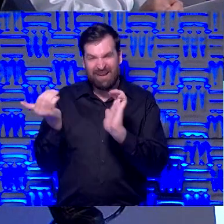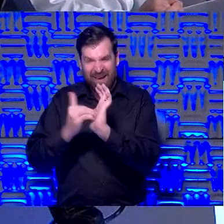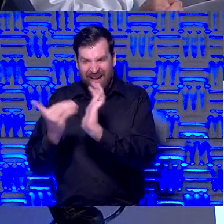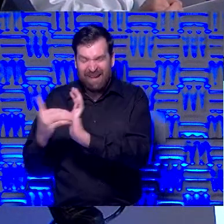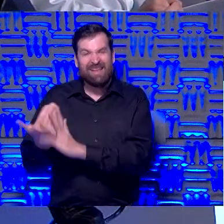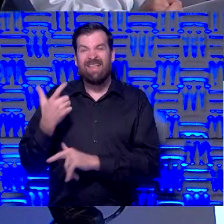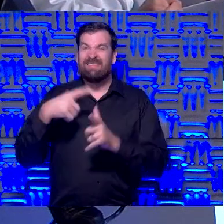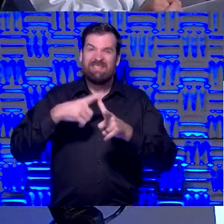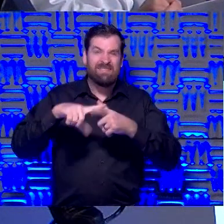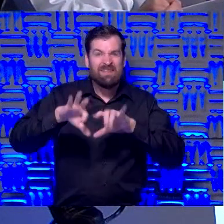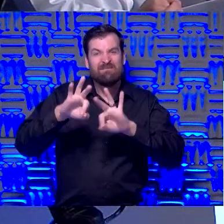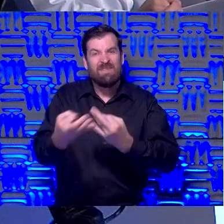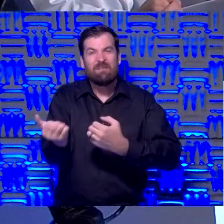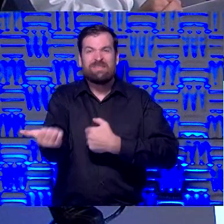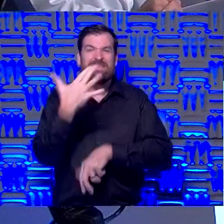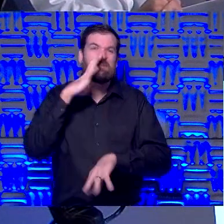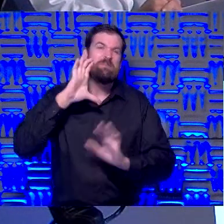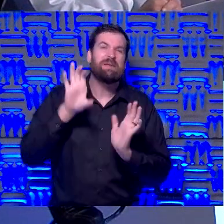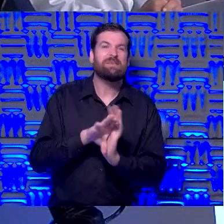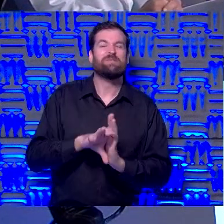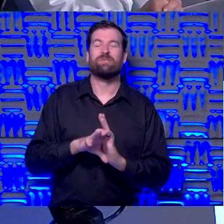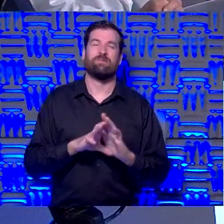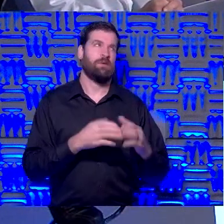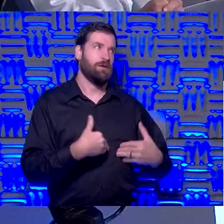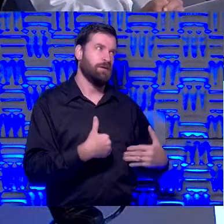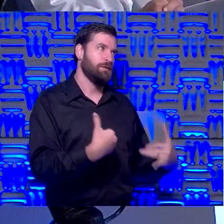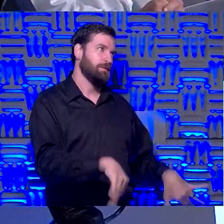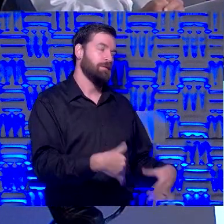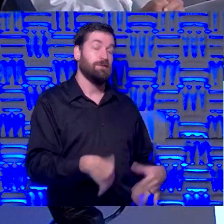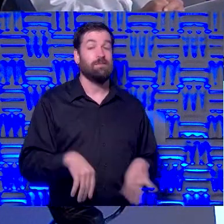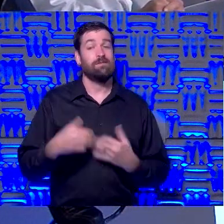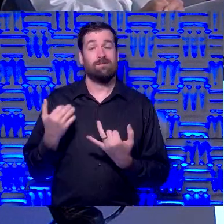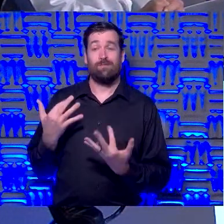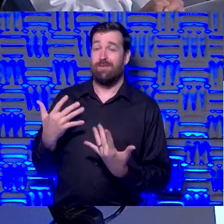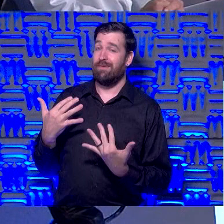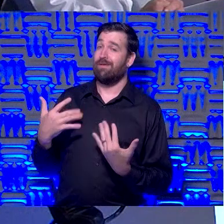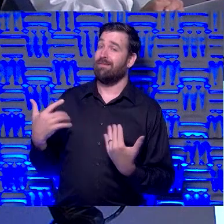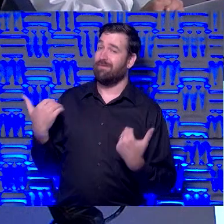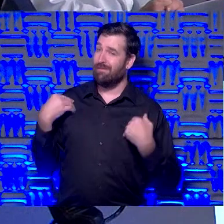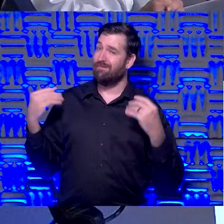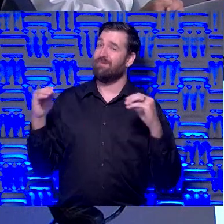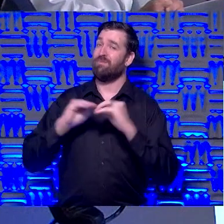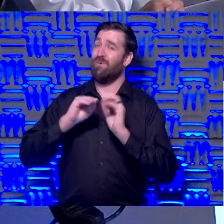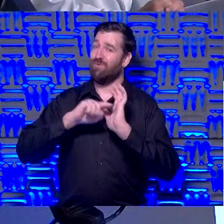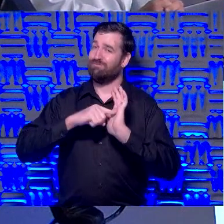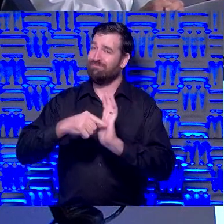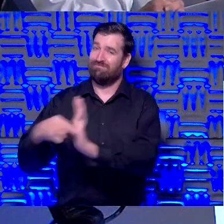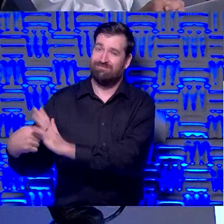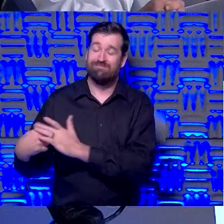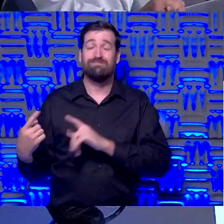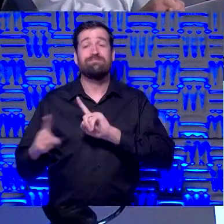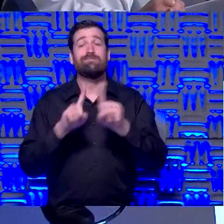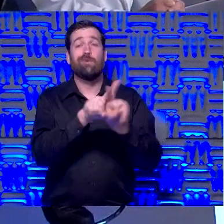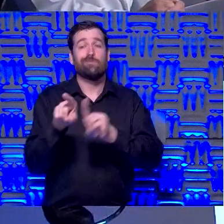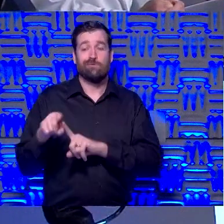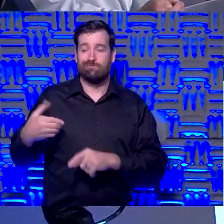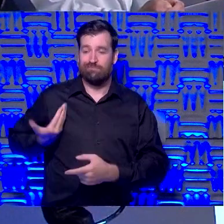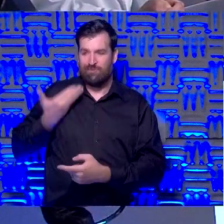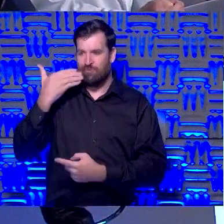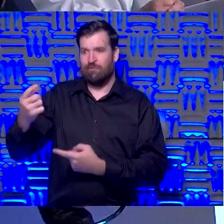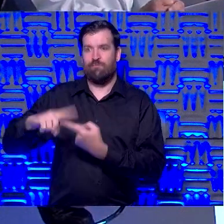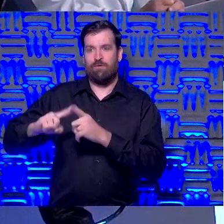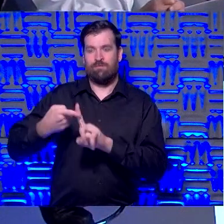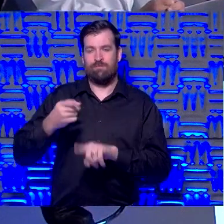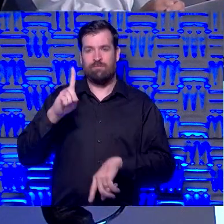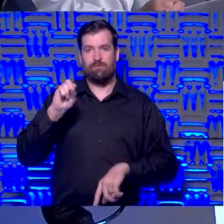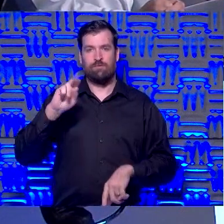his family starts sending us pictures of stuff. Wait till the end of the program. We have more to show you around that. But also with us today is my good friend, Dr.